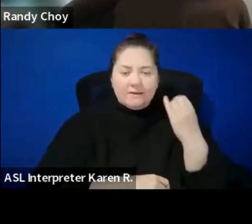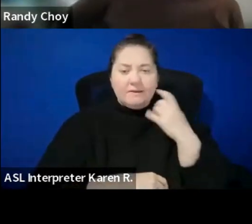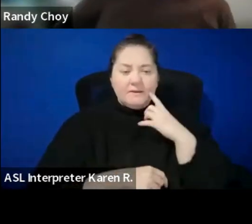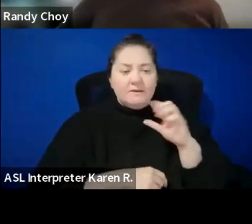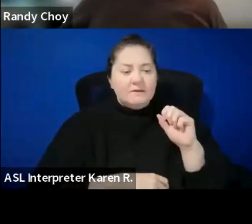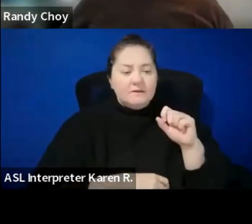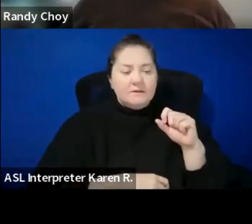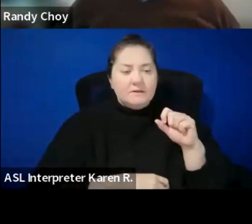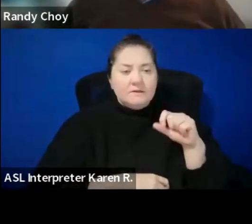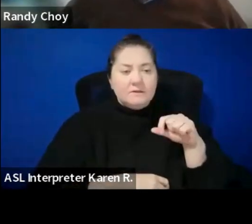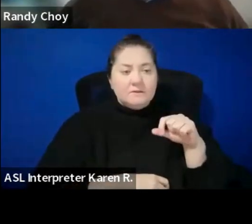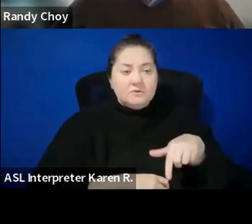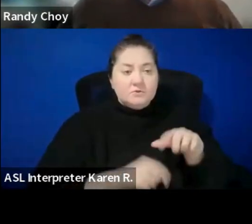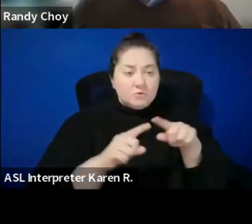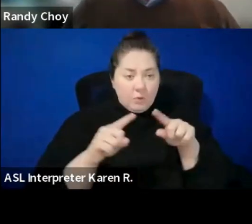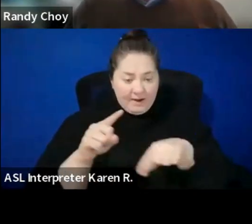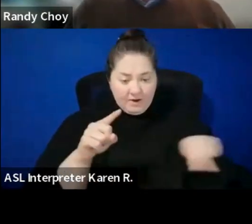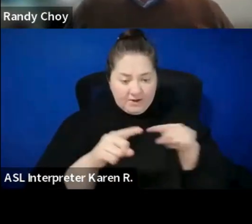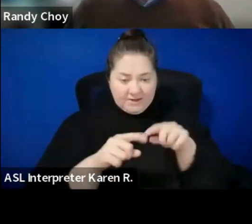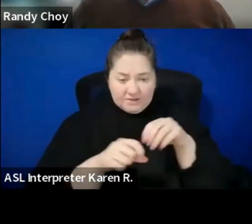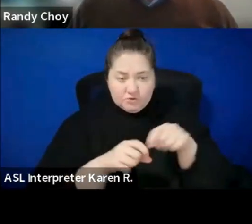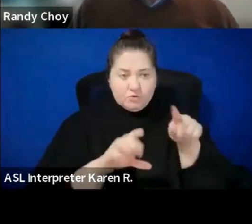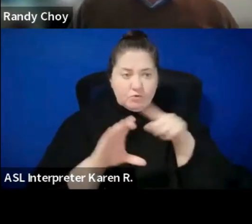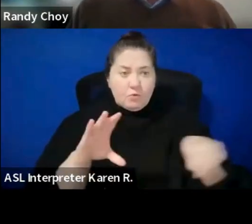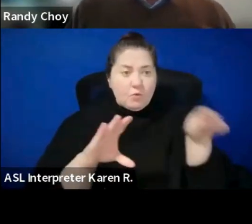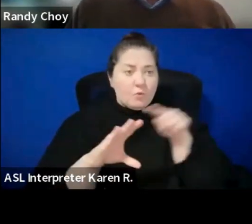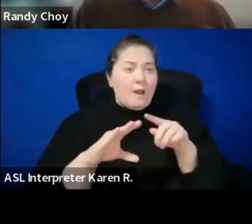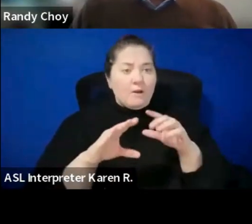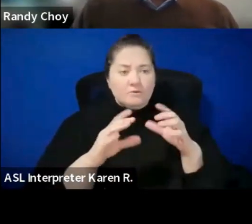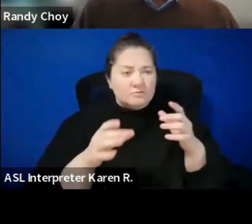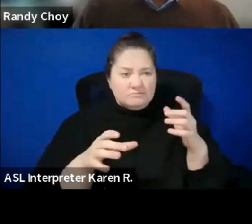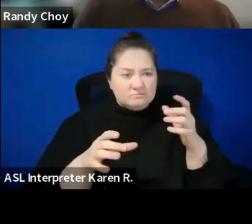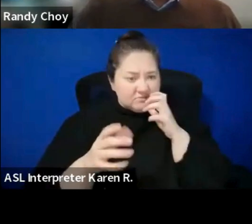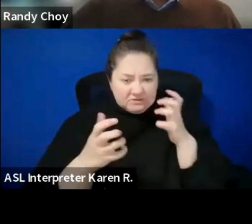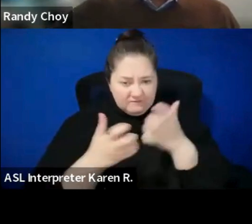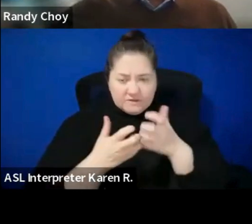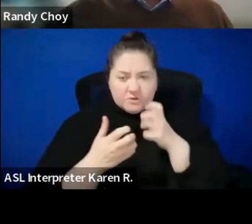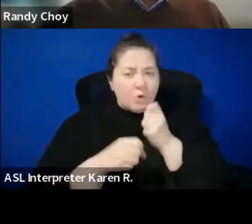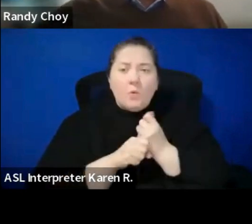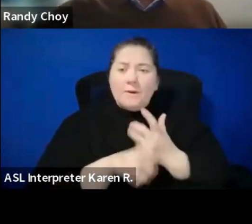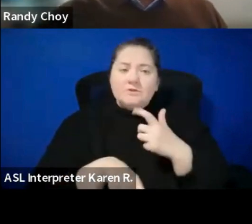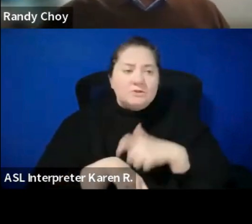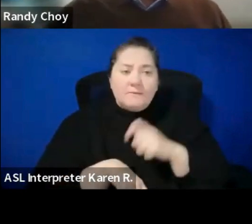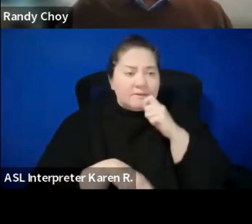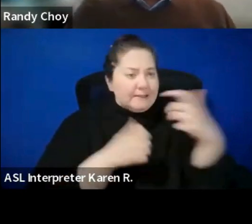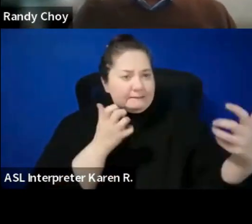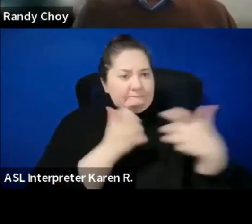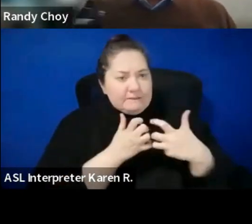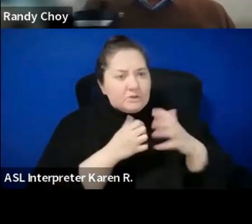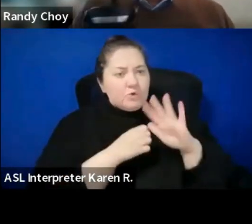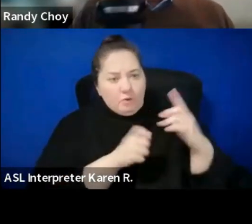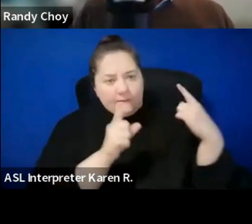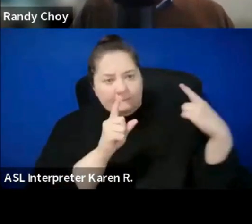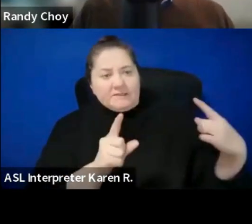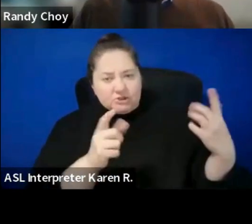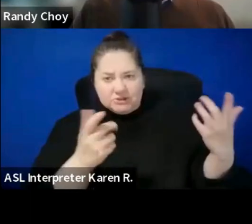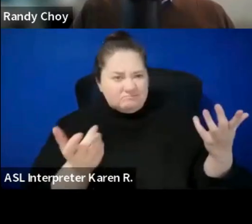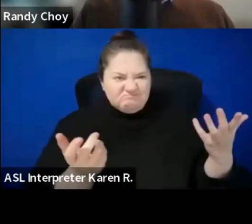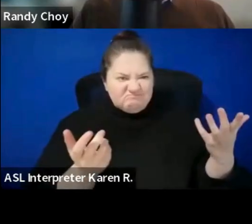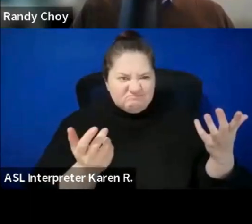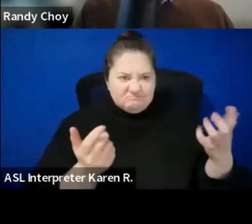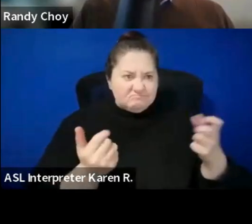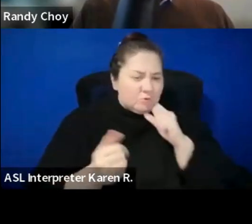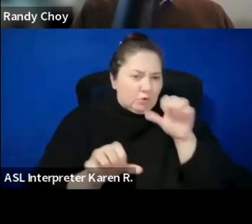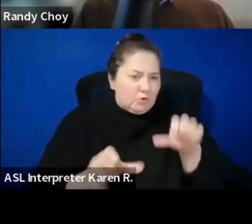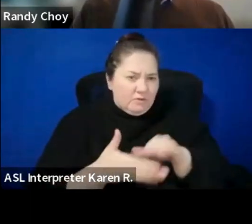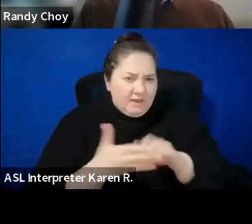head against the wall, folks. Don't waste your time. It doesn't do you any good. And the other thing that it